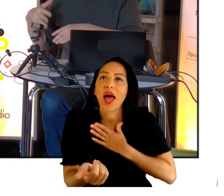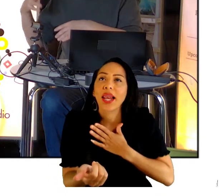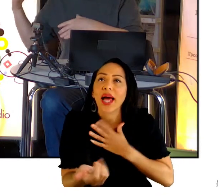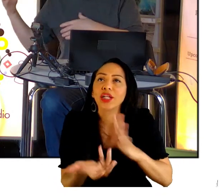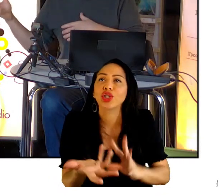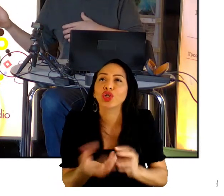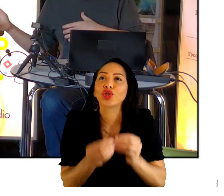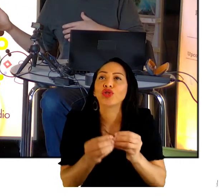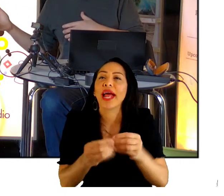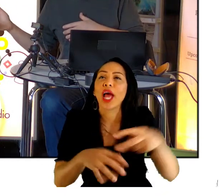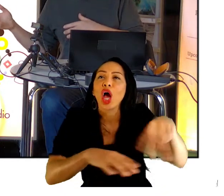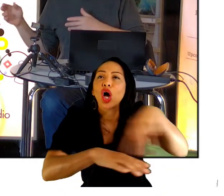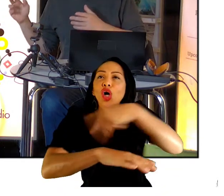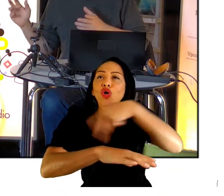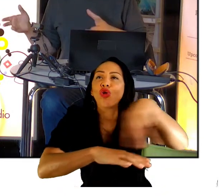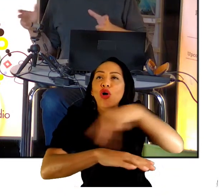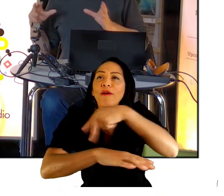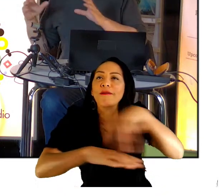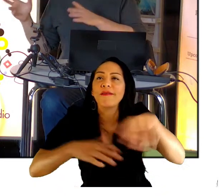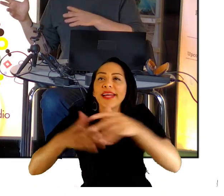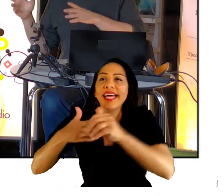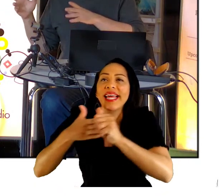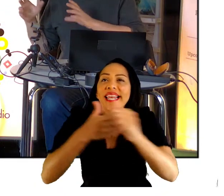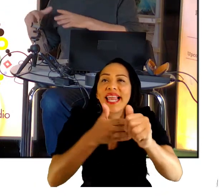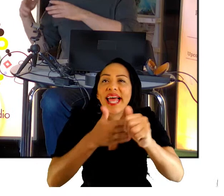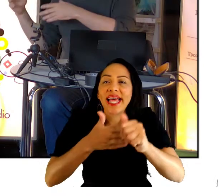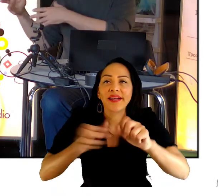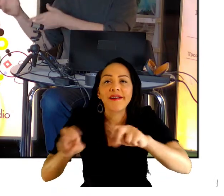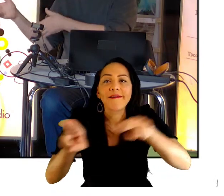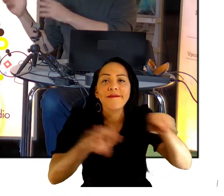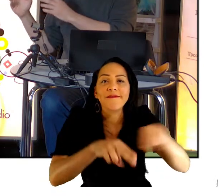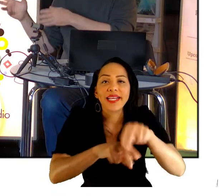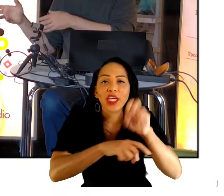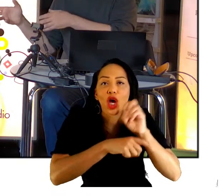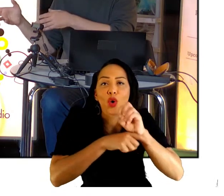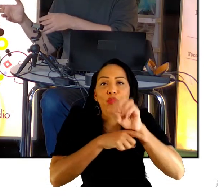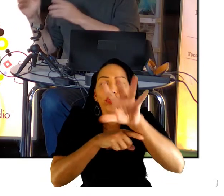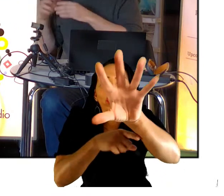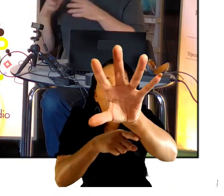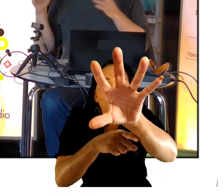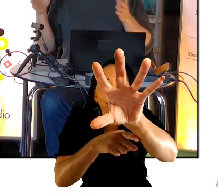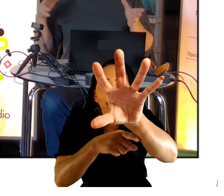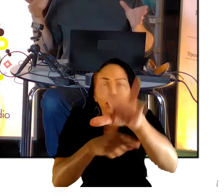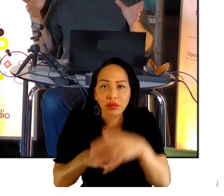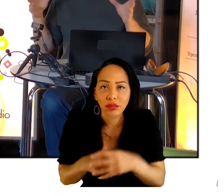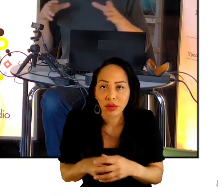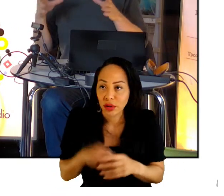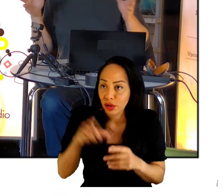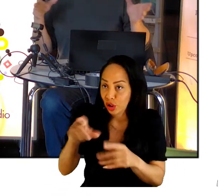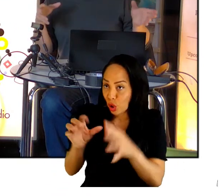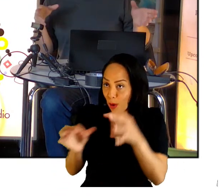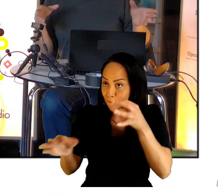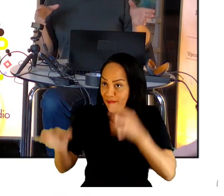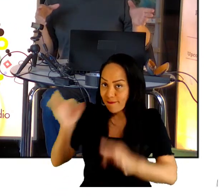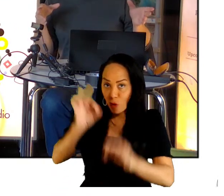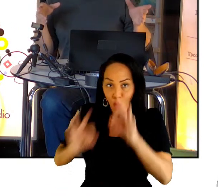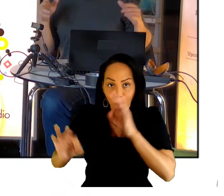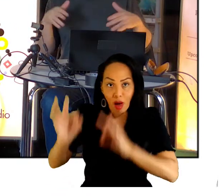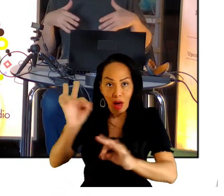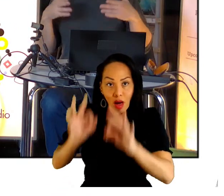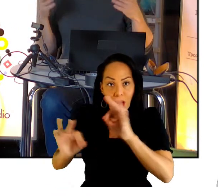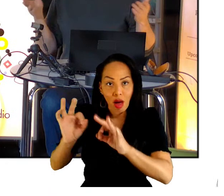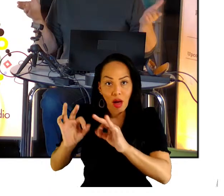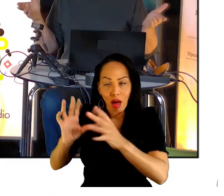choreography-led video projection. So what the performer is doing on stage dictates the video